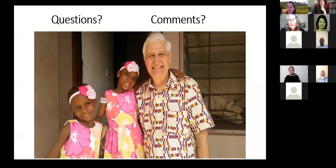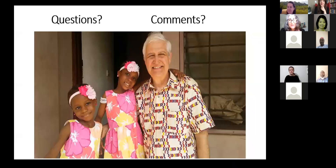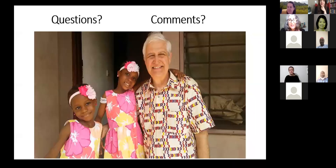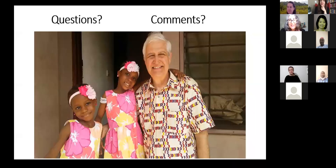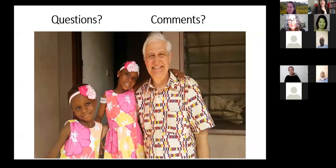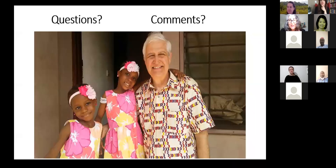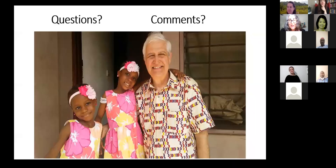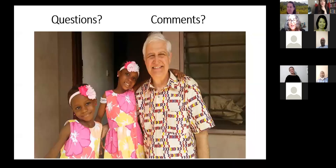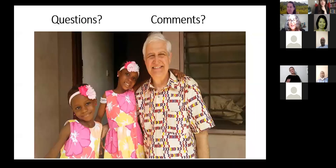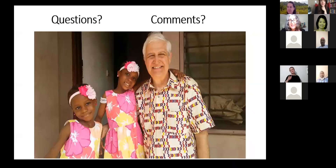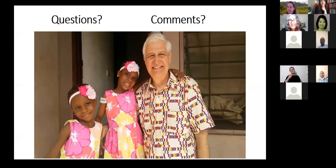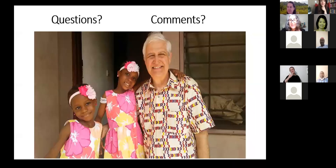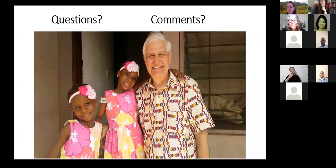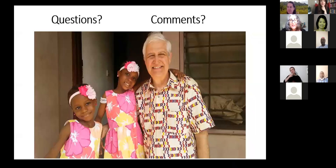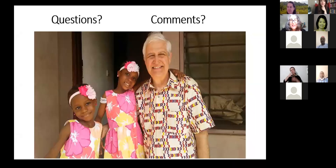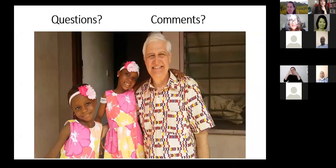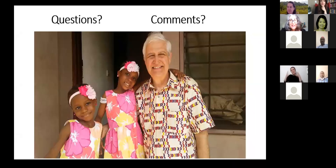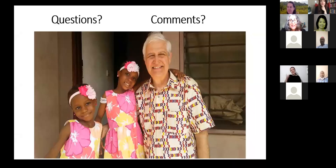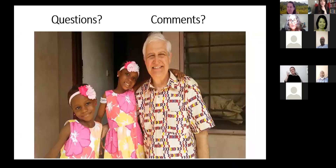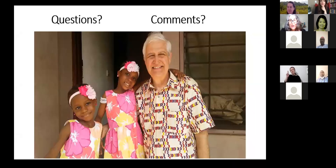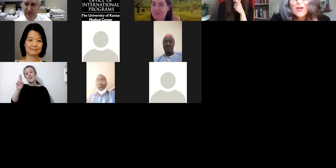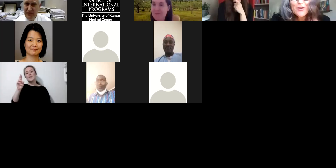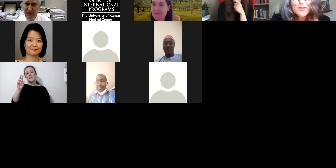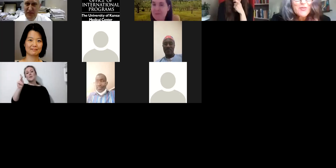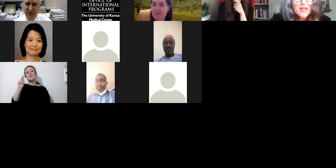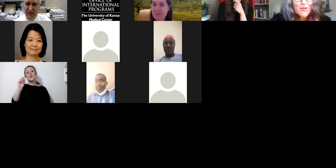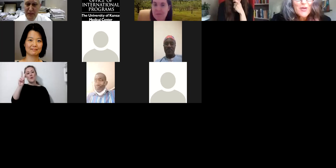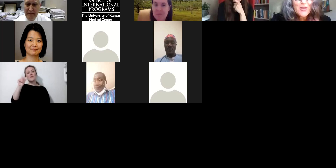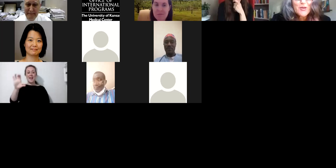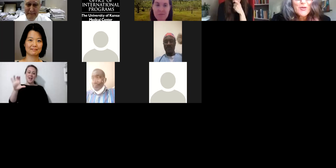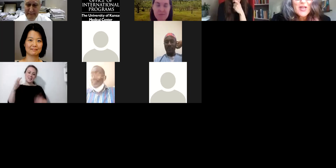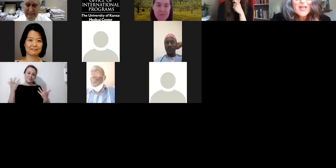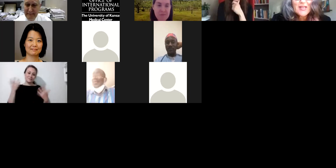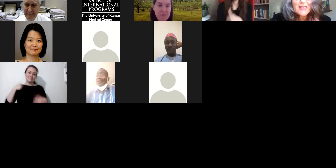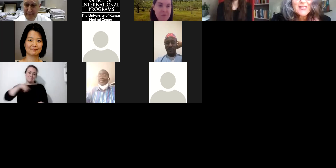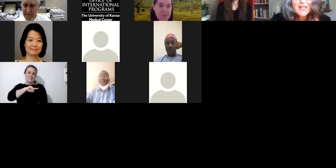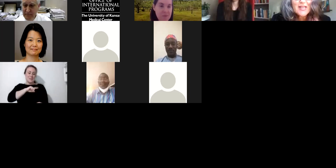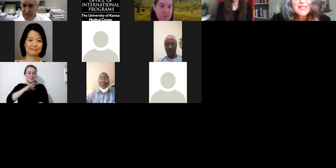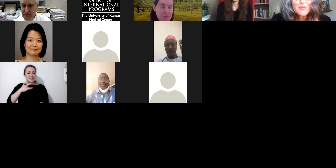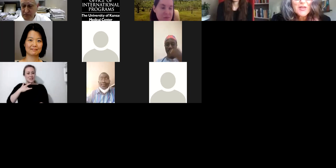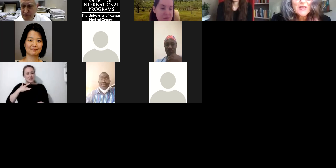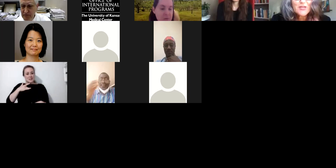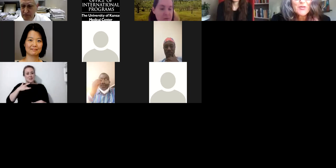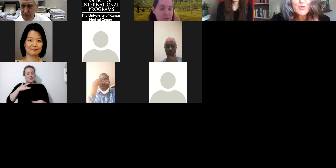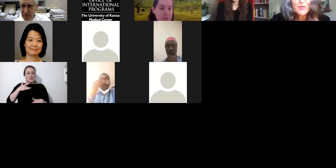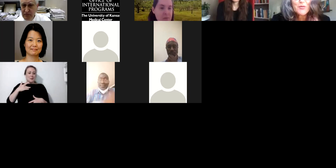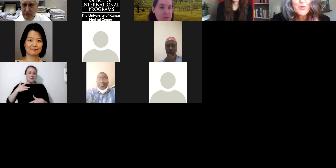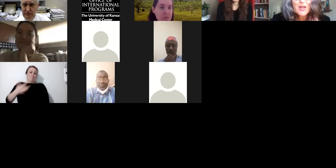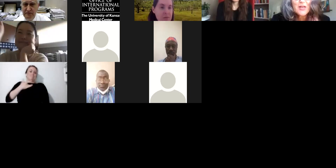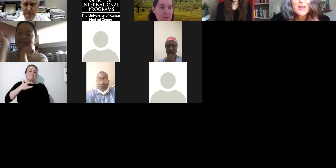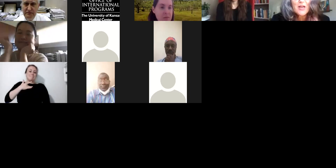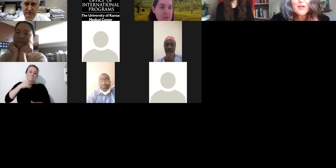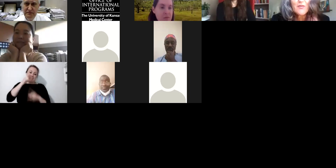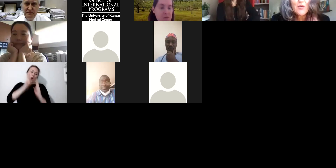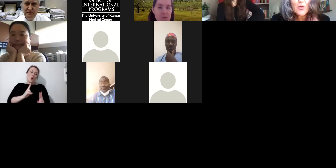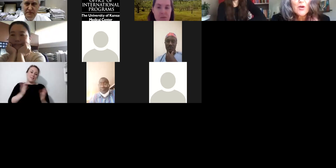Thank you so much, Dr. Kovac. I just am, we're all honored to be here with you, and it's a testament to